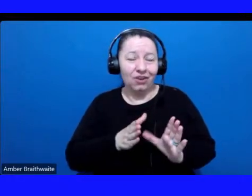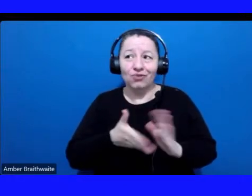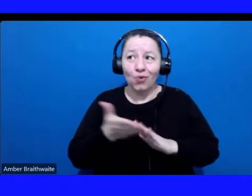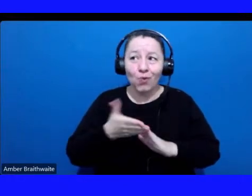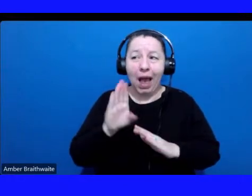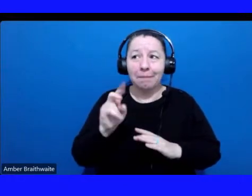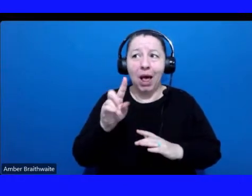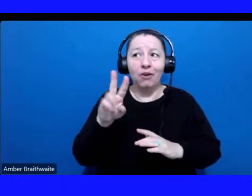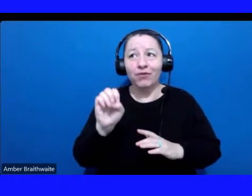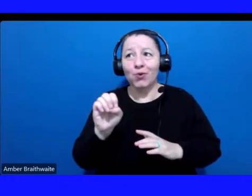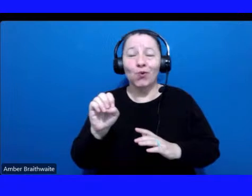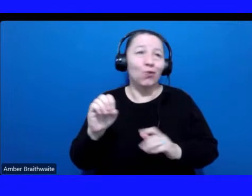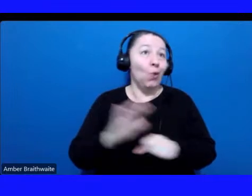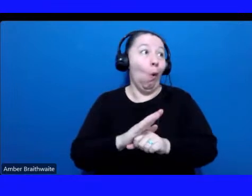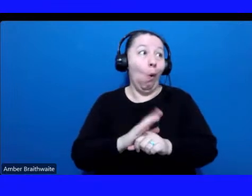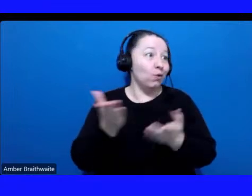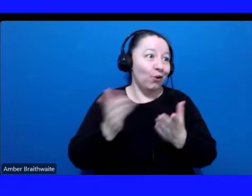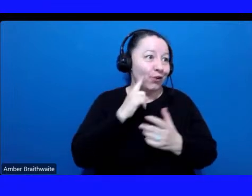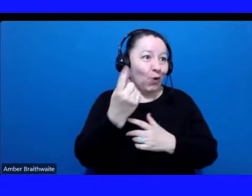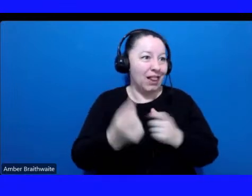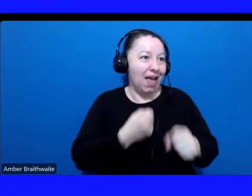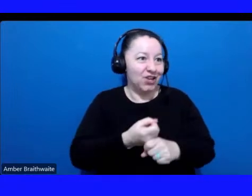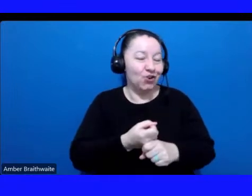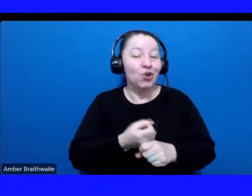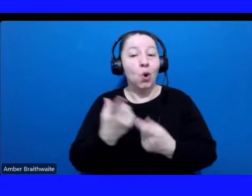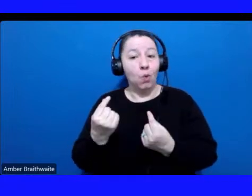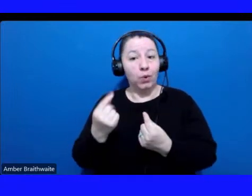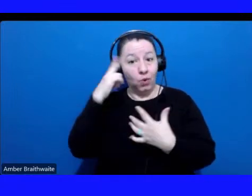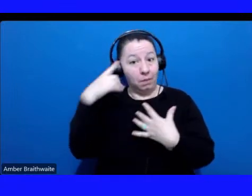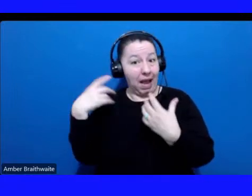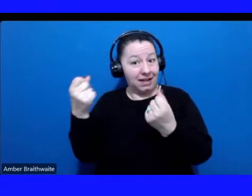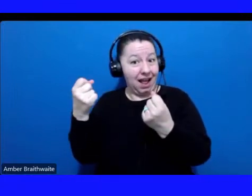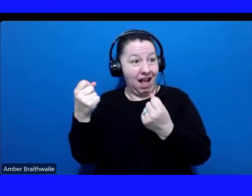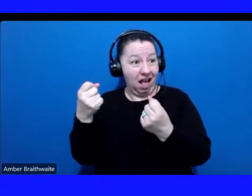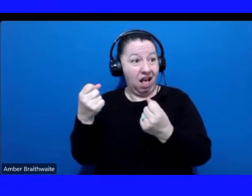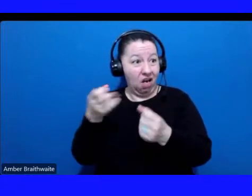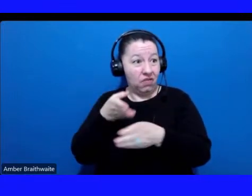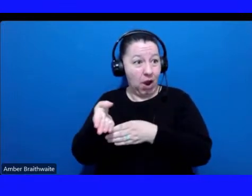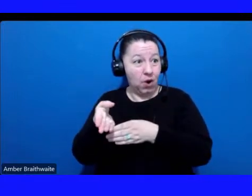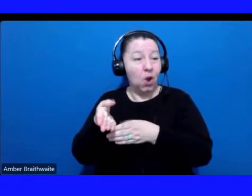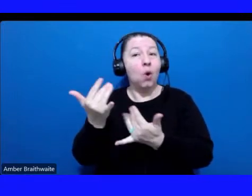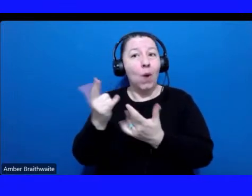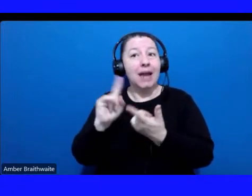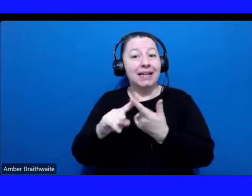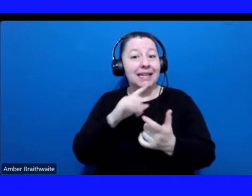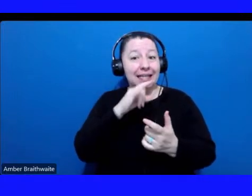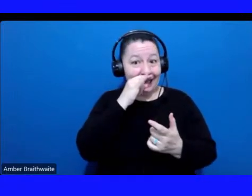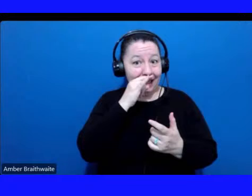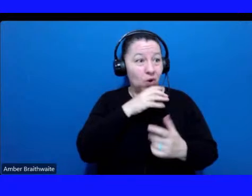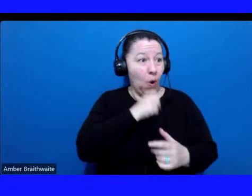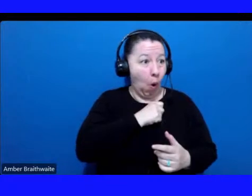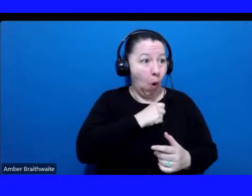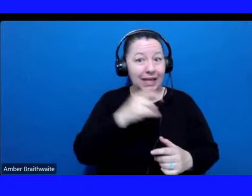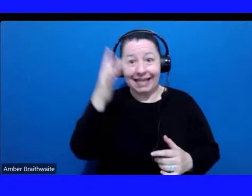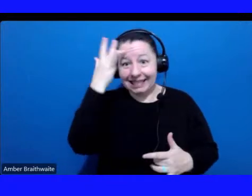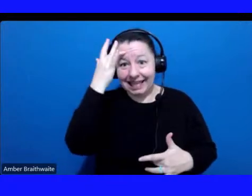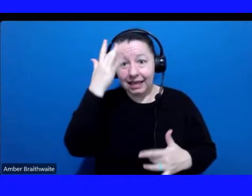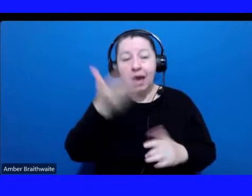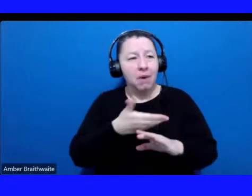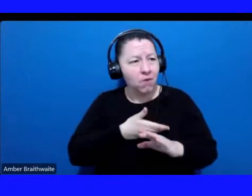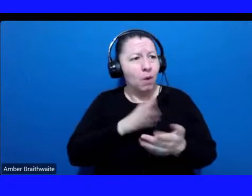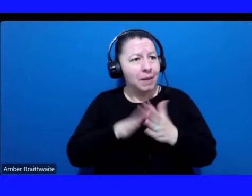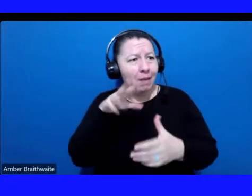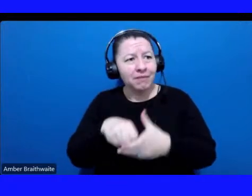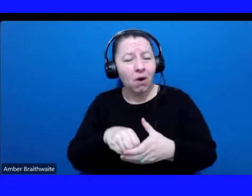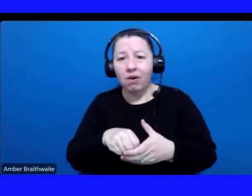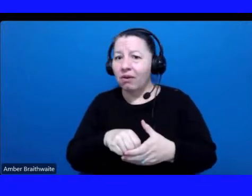very hard to move the system in that direction. There's a lot of financial barriers, but this has been really